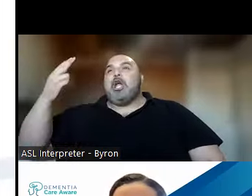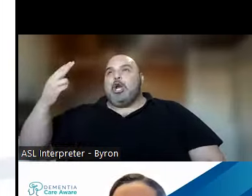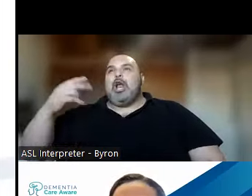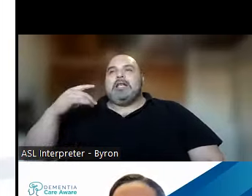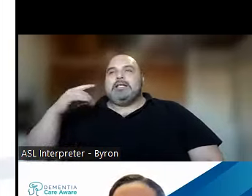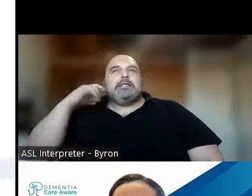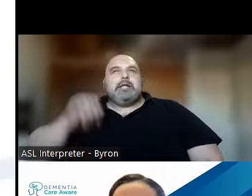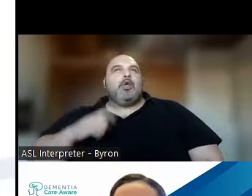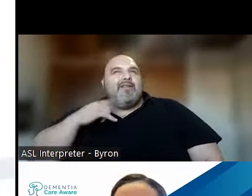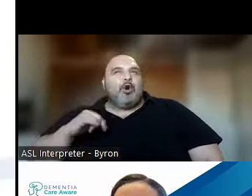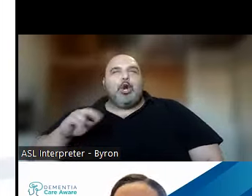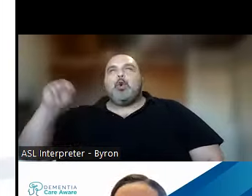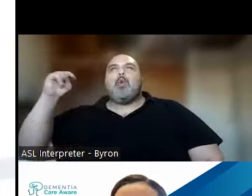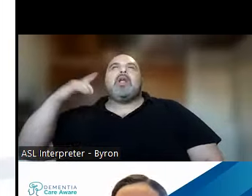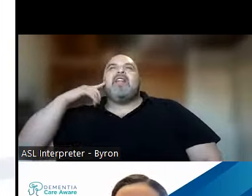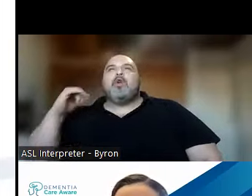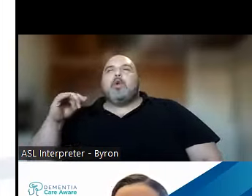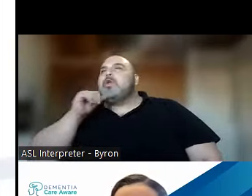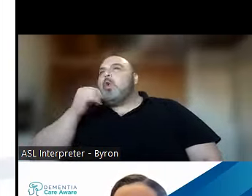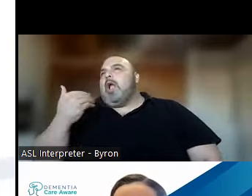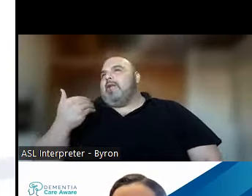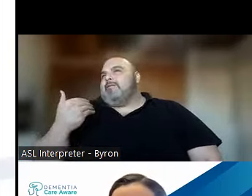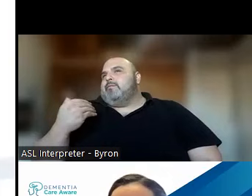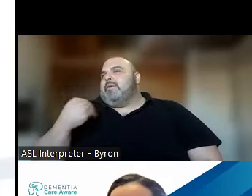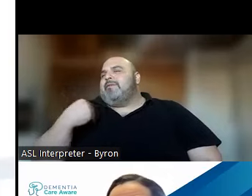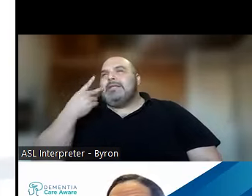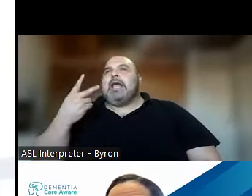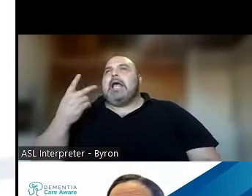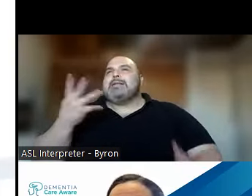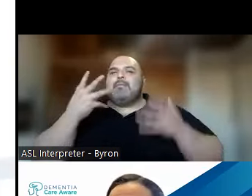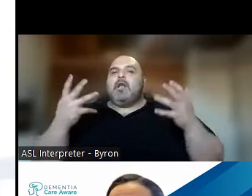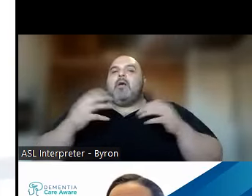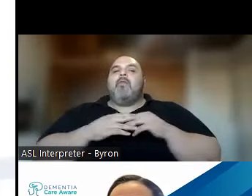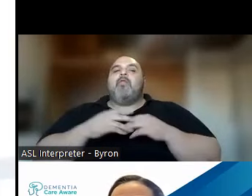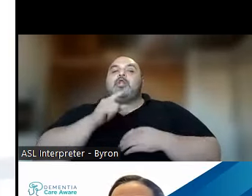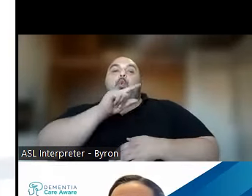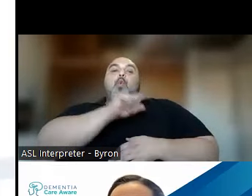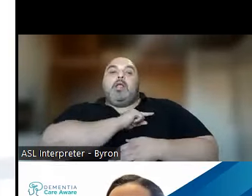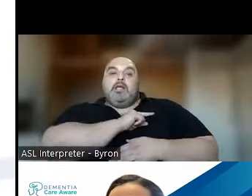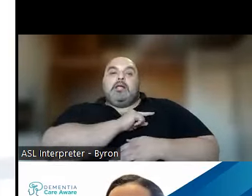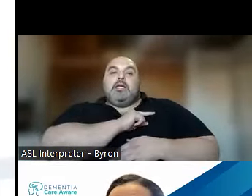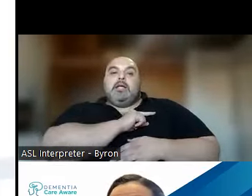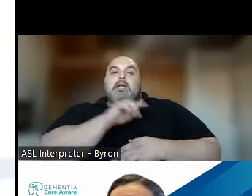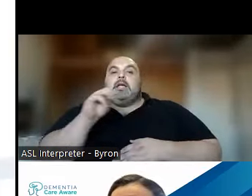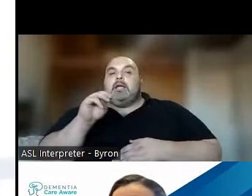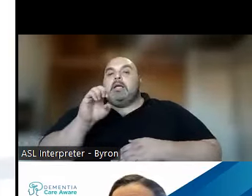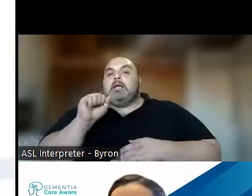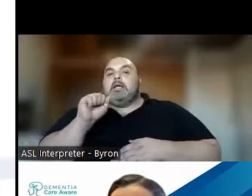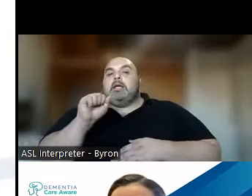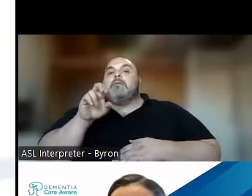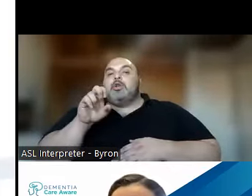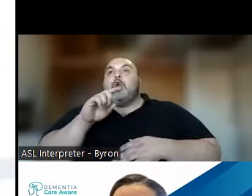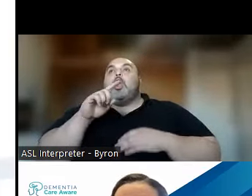California, we're haven't seen it as much, but there's also a quality measure around